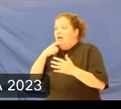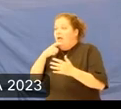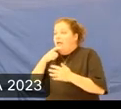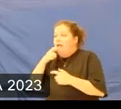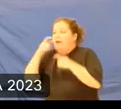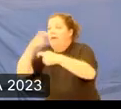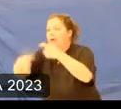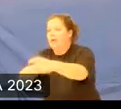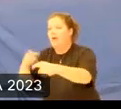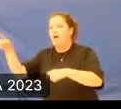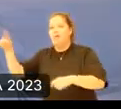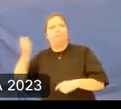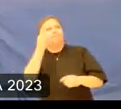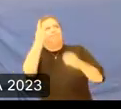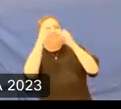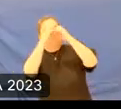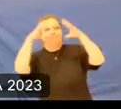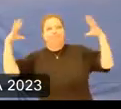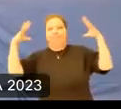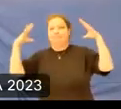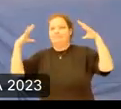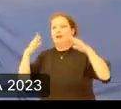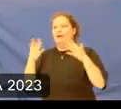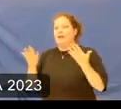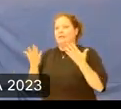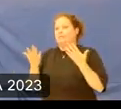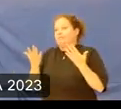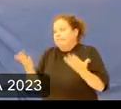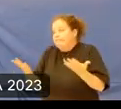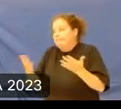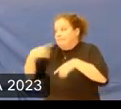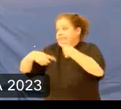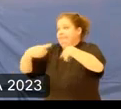it, then you shoot it.